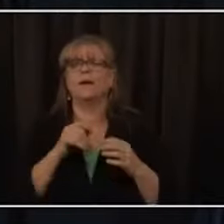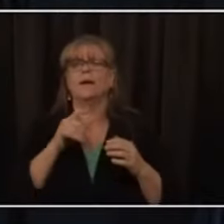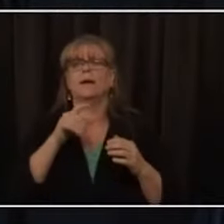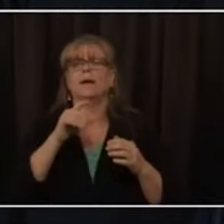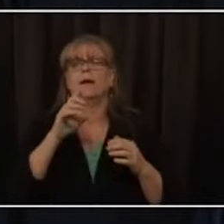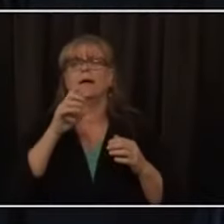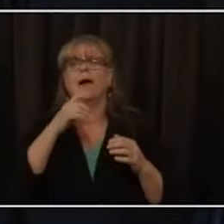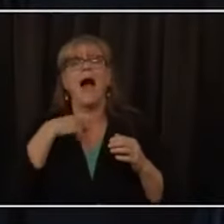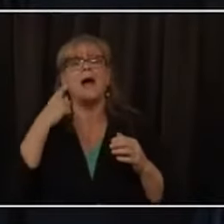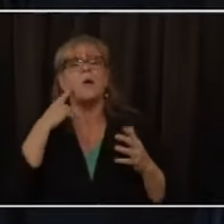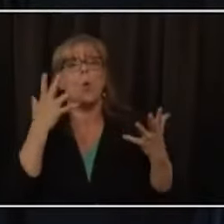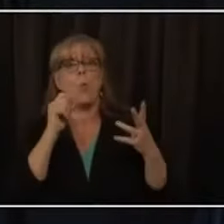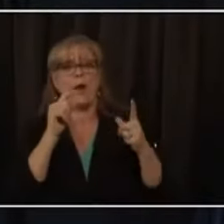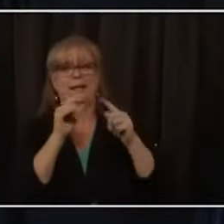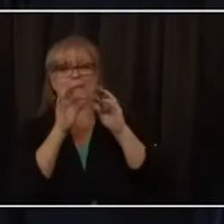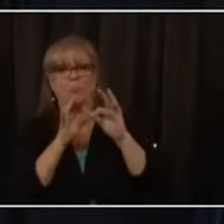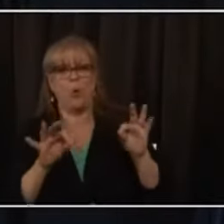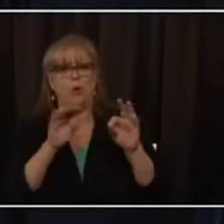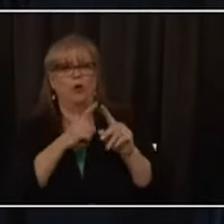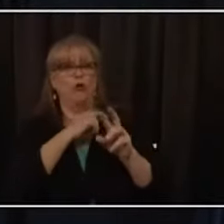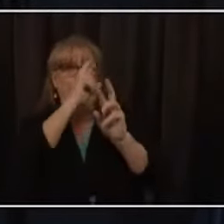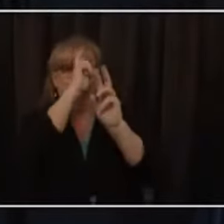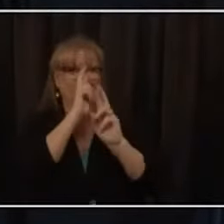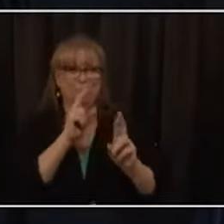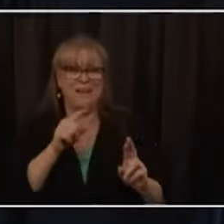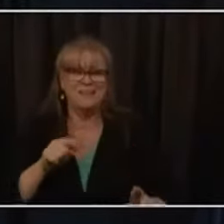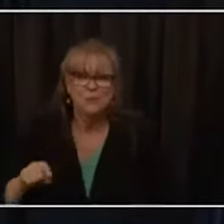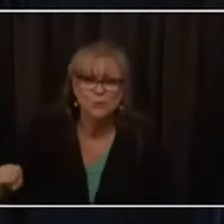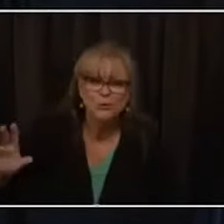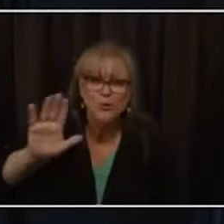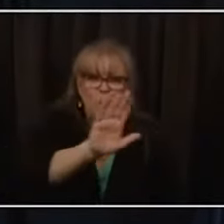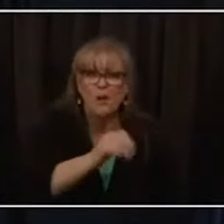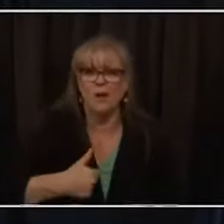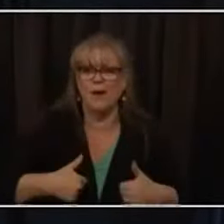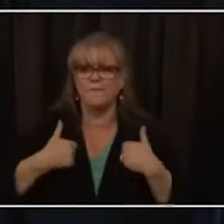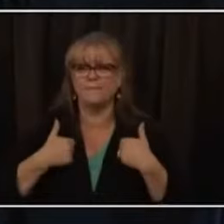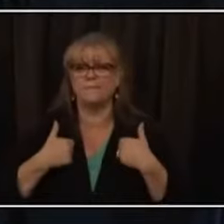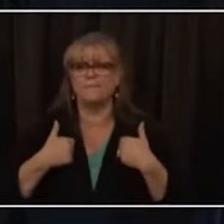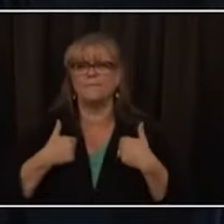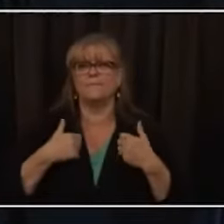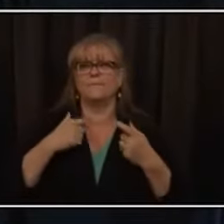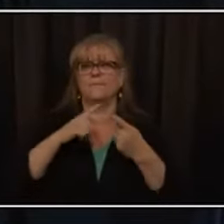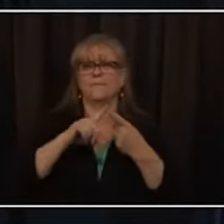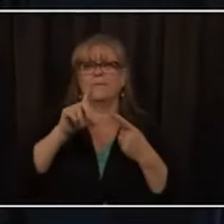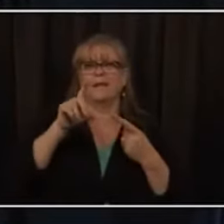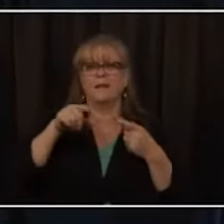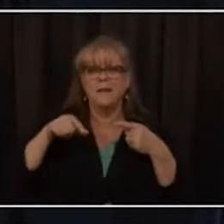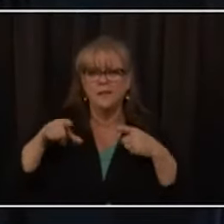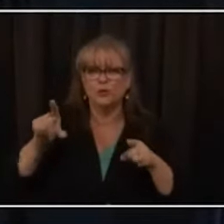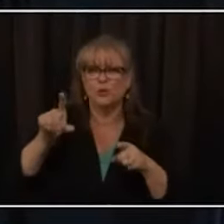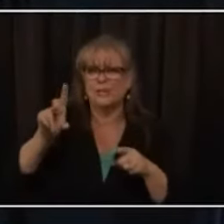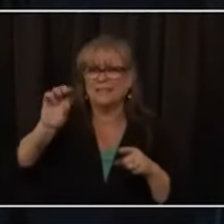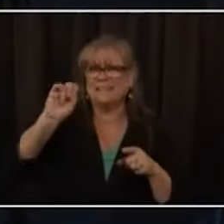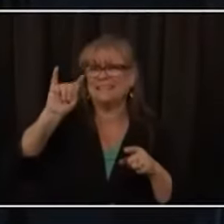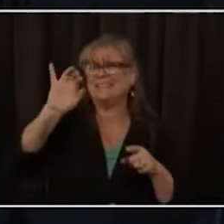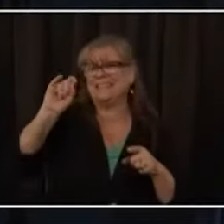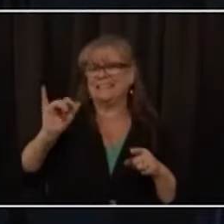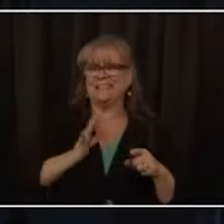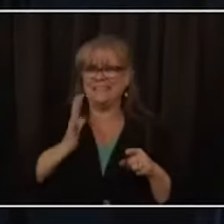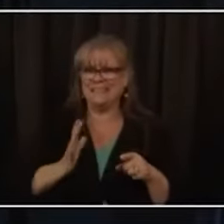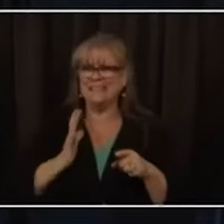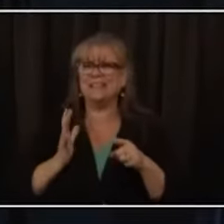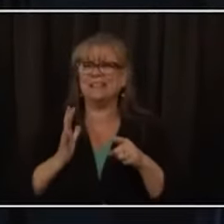respecting human lives and human dignity. And part of our dignity is being able to support